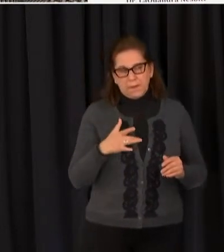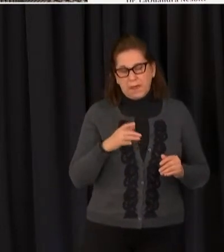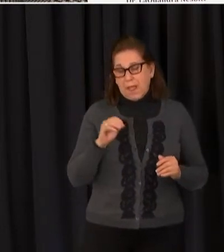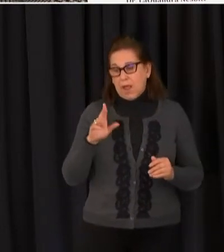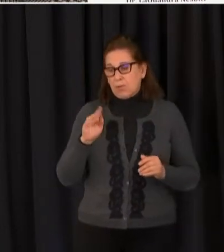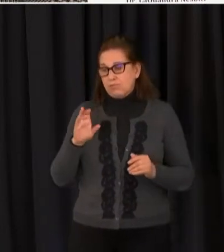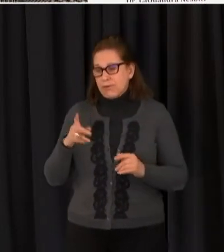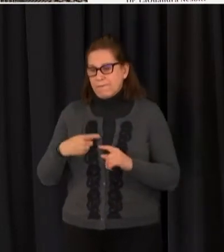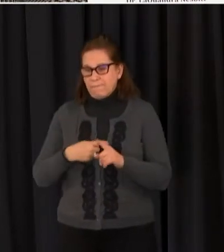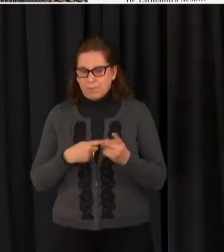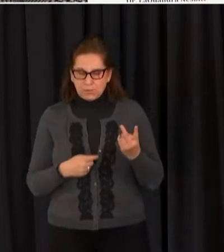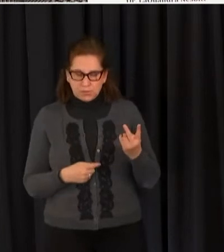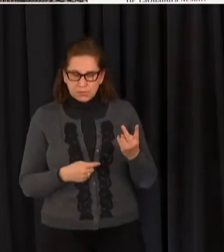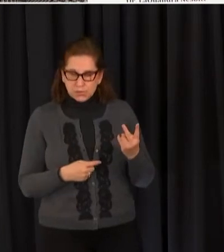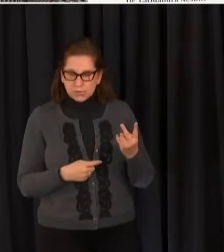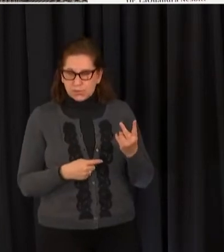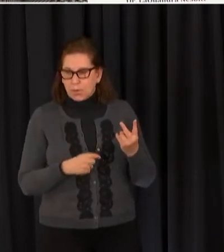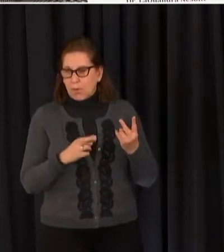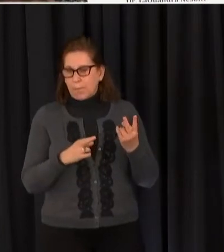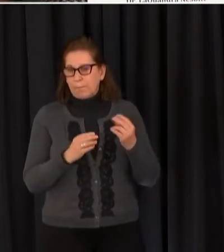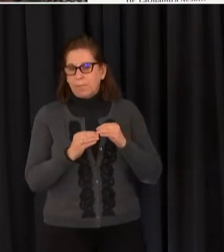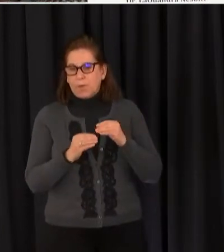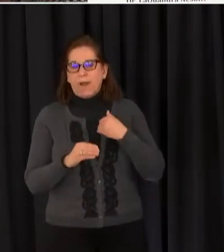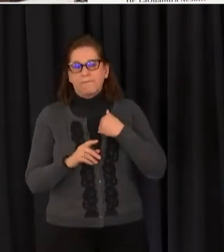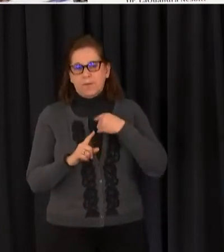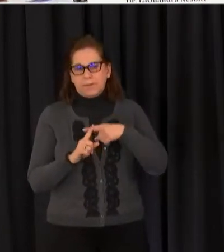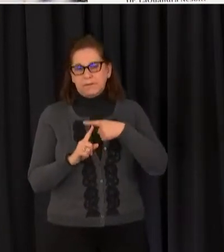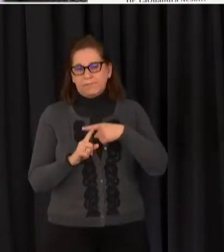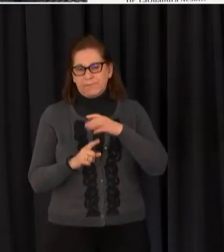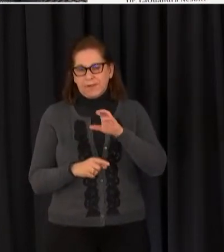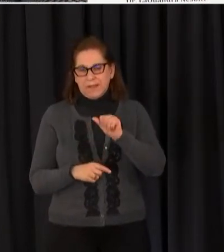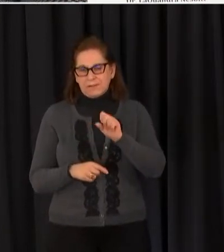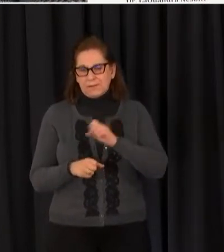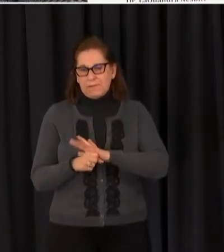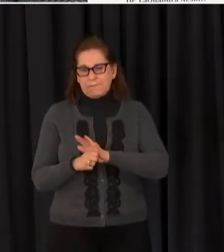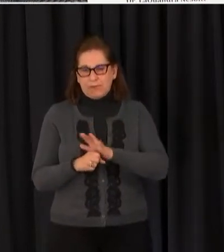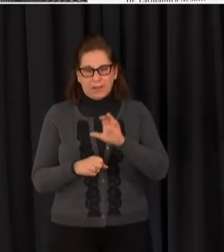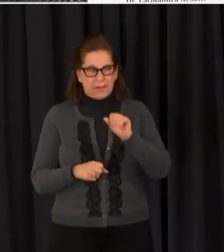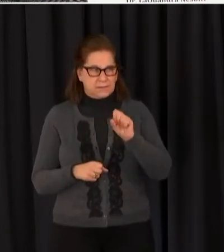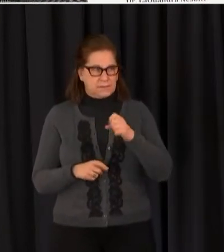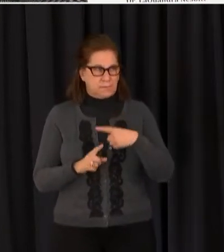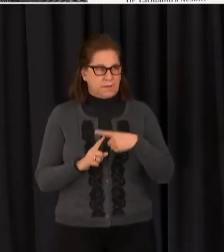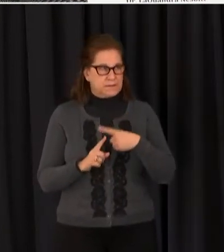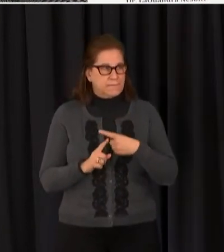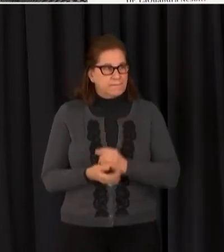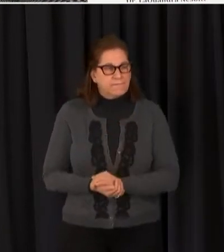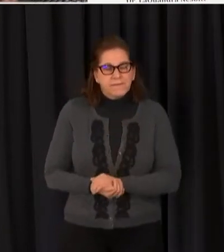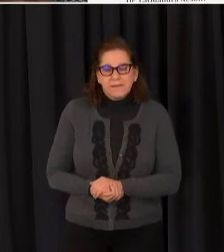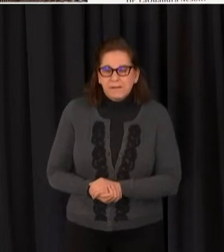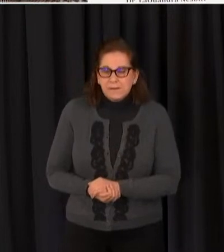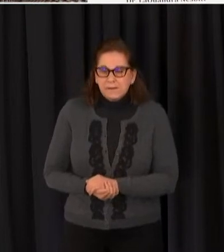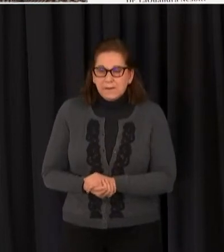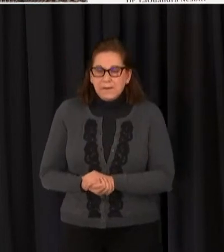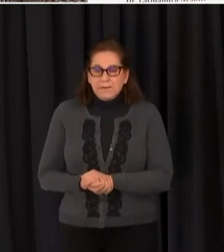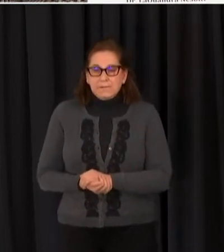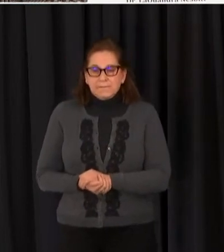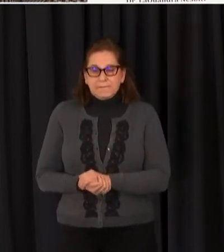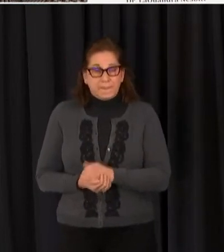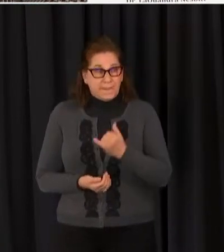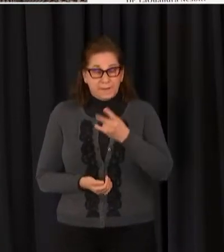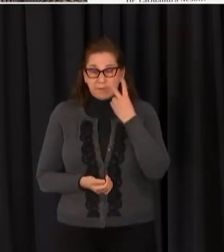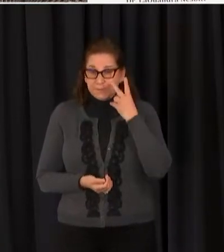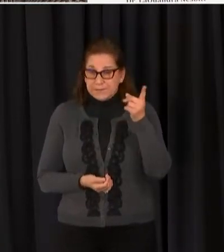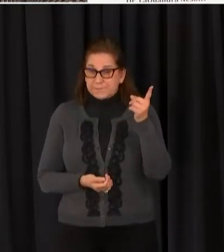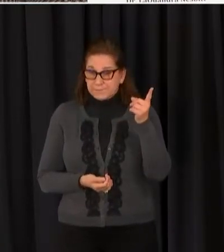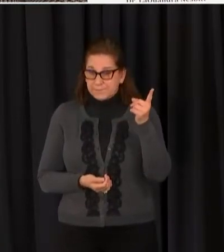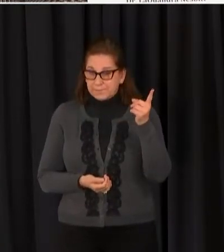students, teacher, or other staff who are impacted with each outbreak. And then just lastly here,